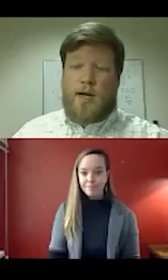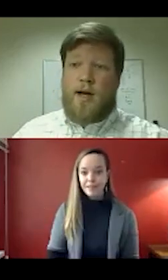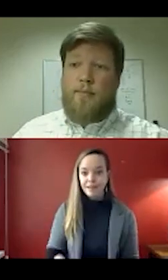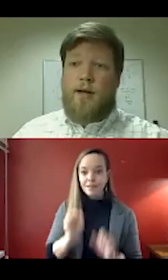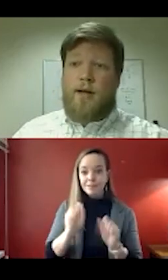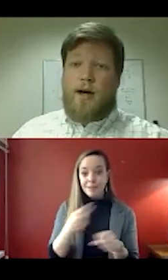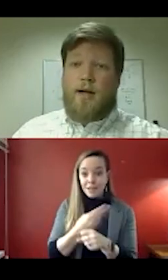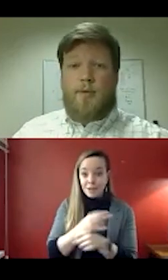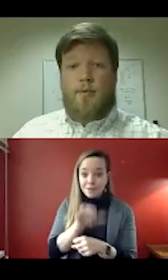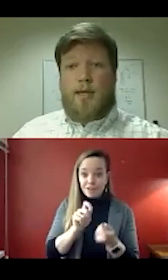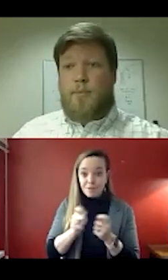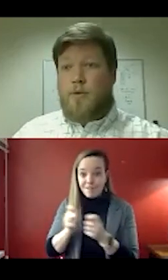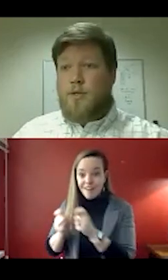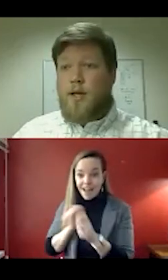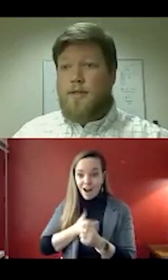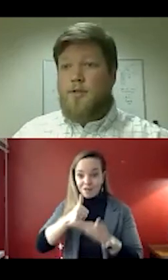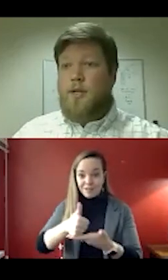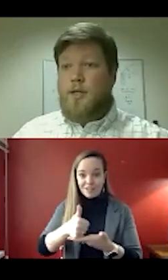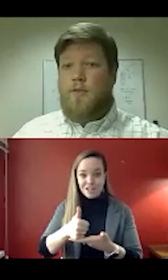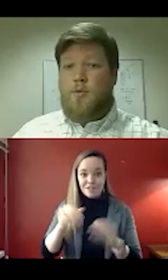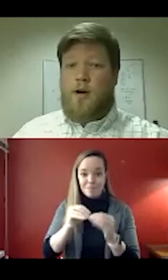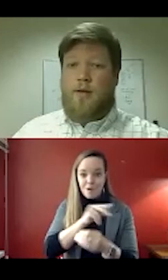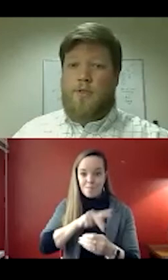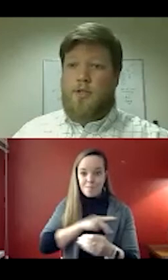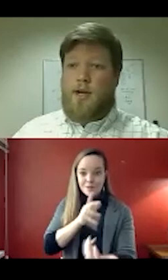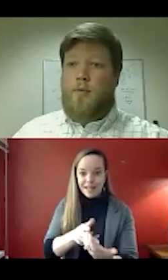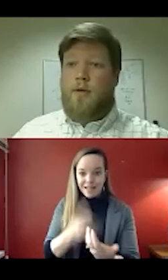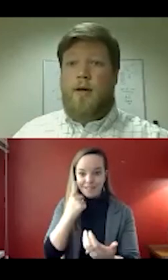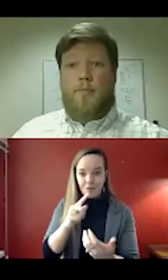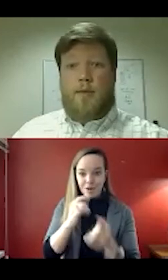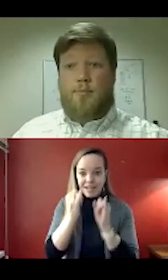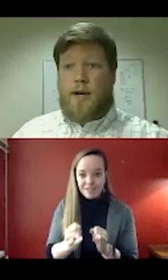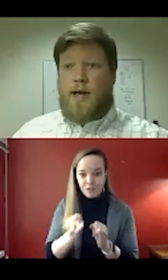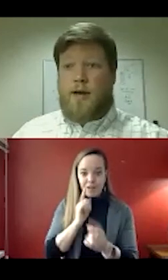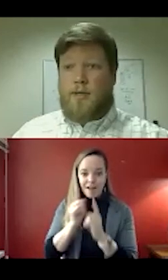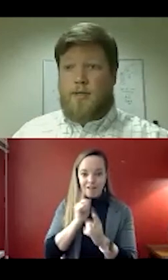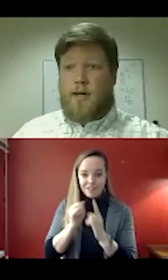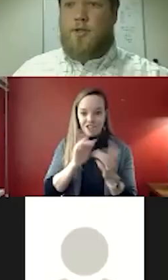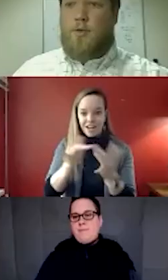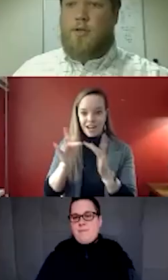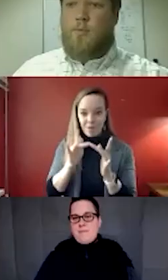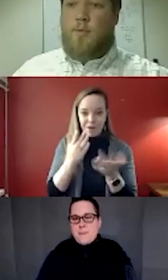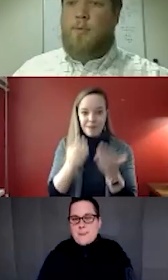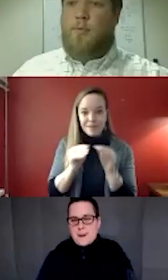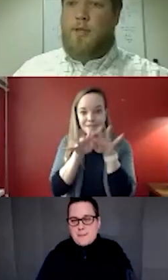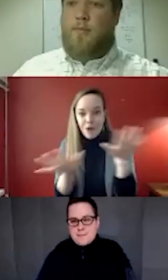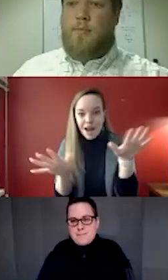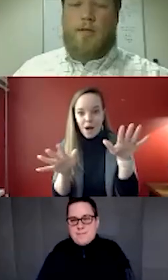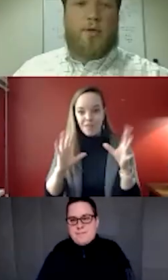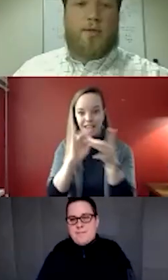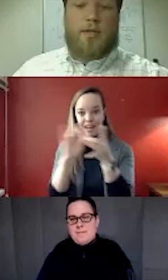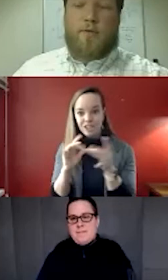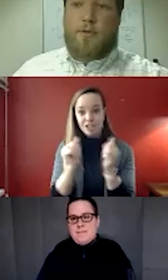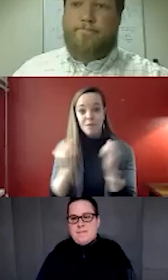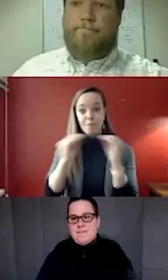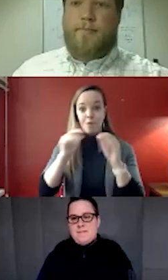real time, to be able to make it personalized to an individual conversation network, maybe spreading out these connections across more people to bring them